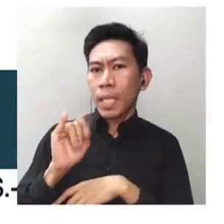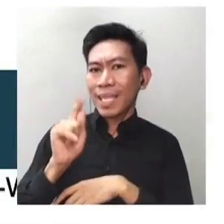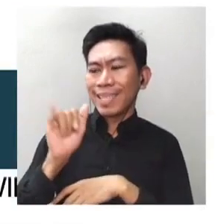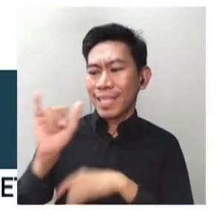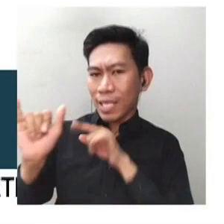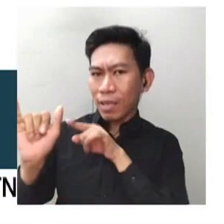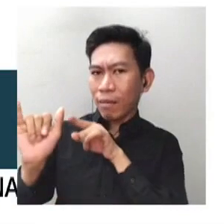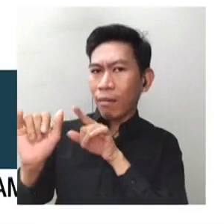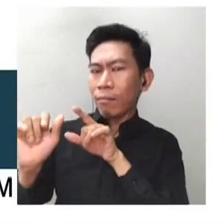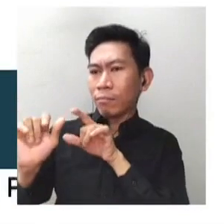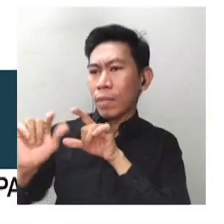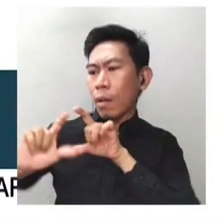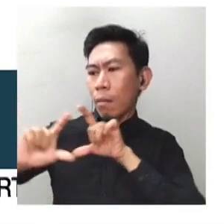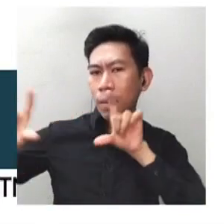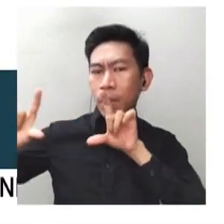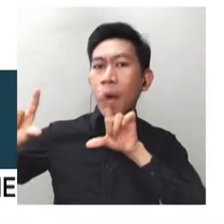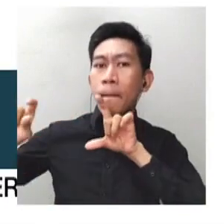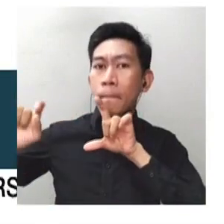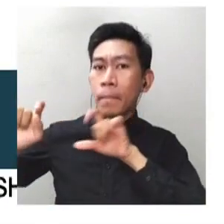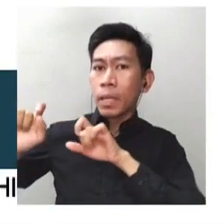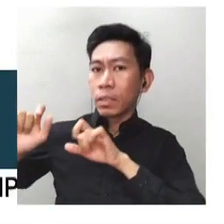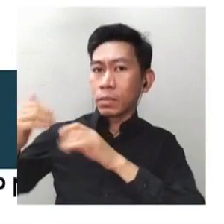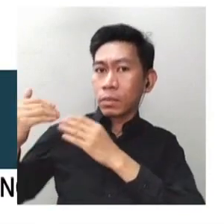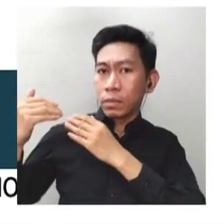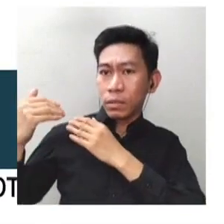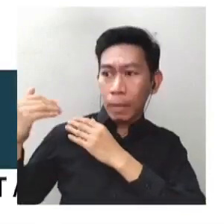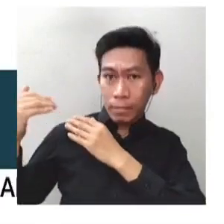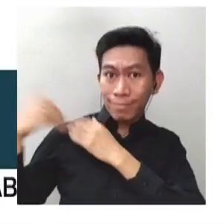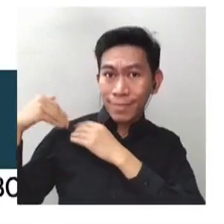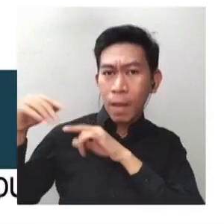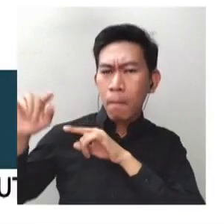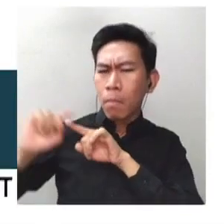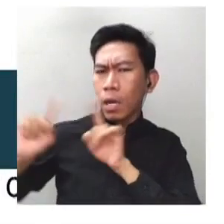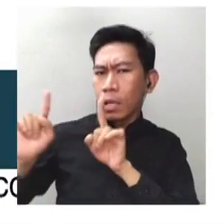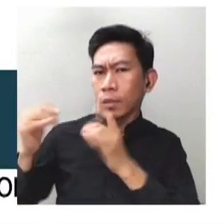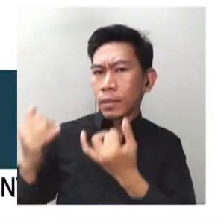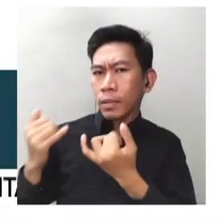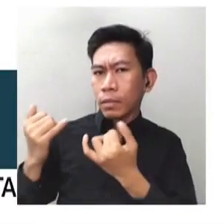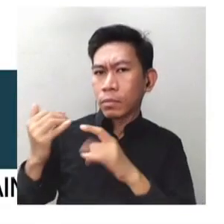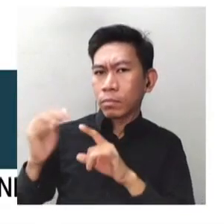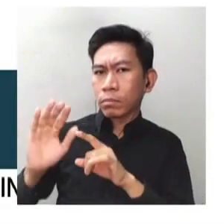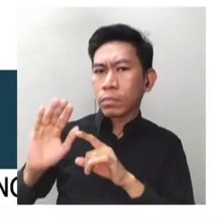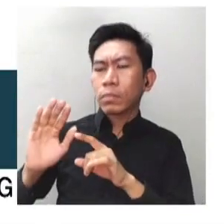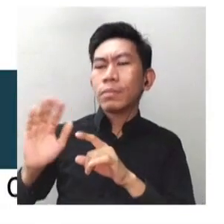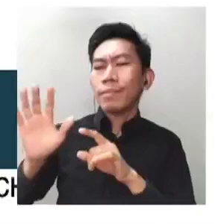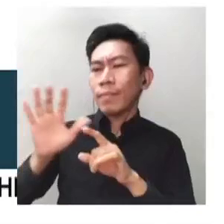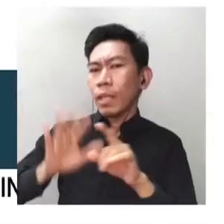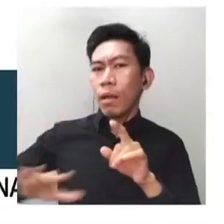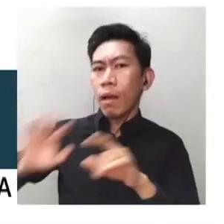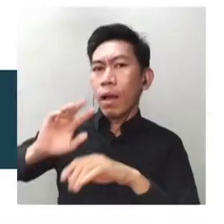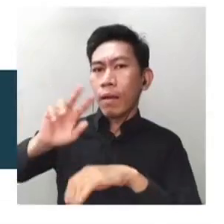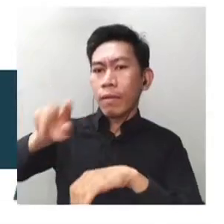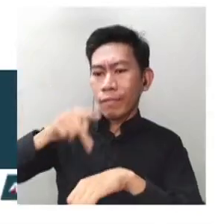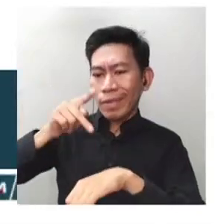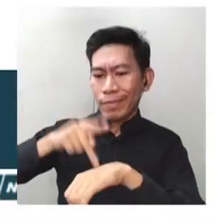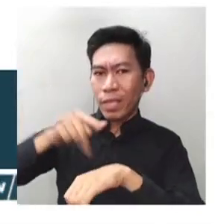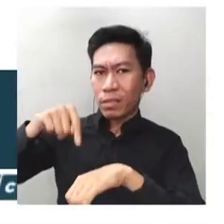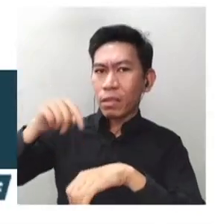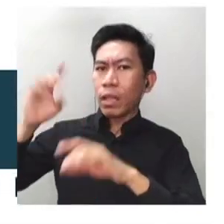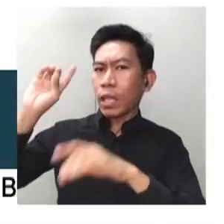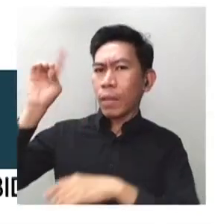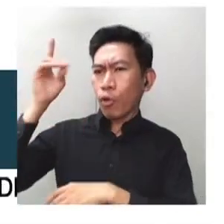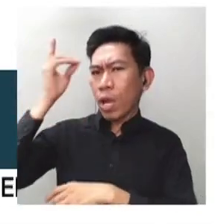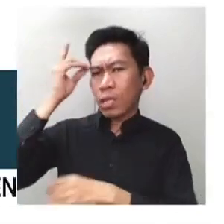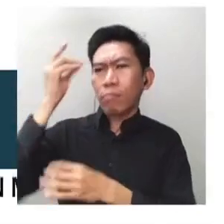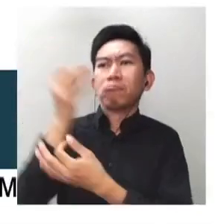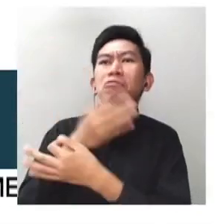bigger issue here, having that big democratic space to be critical when there's a need to